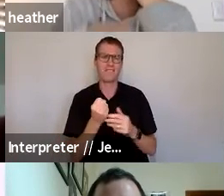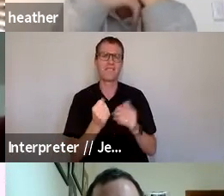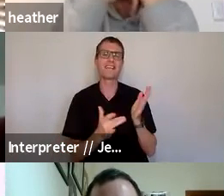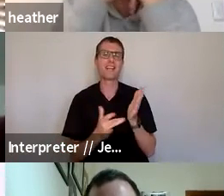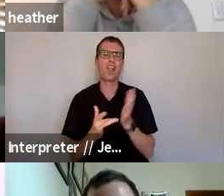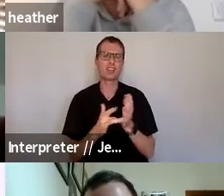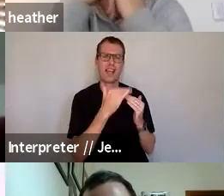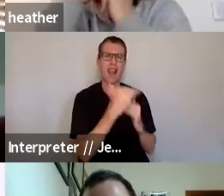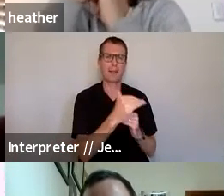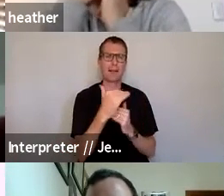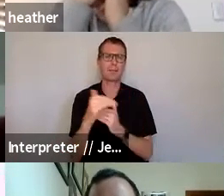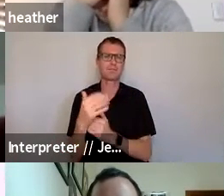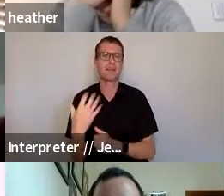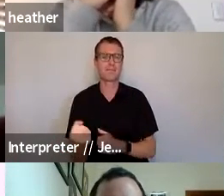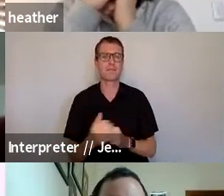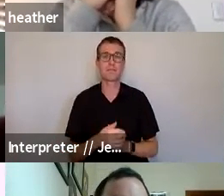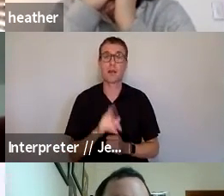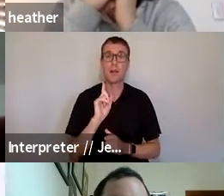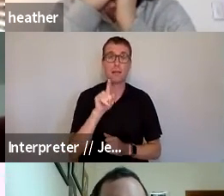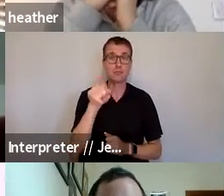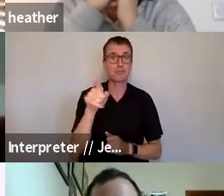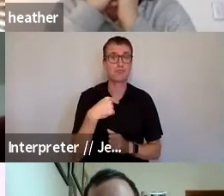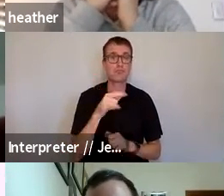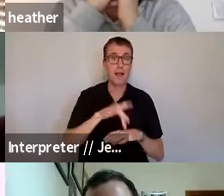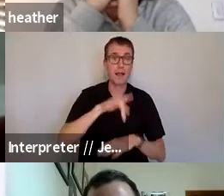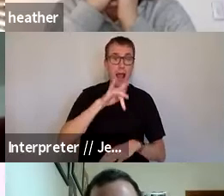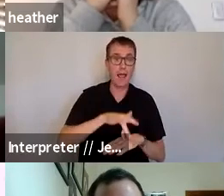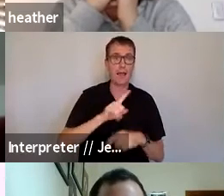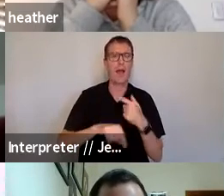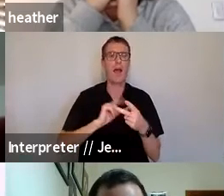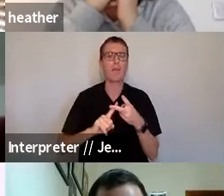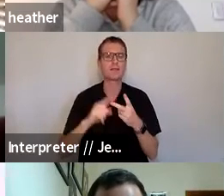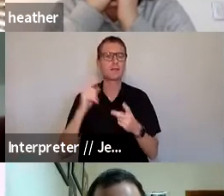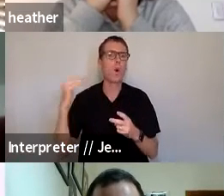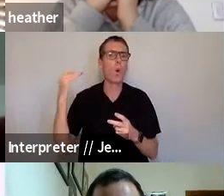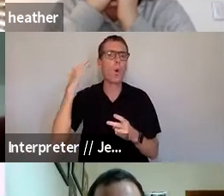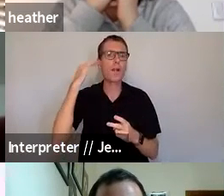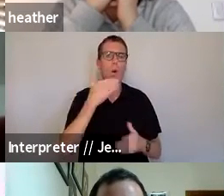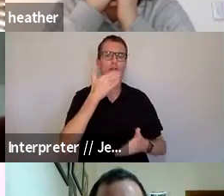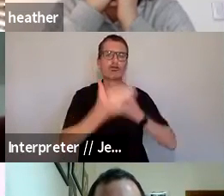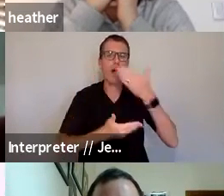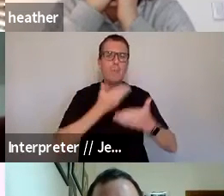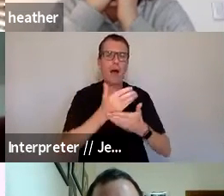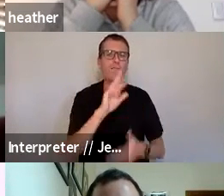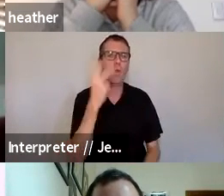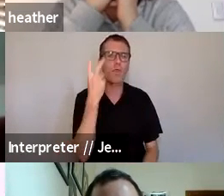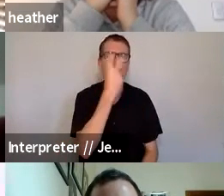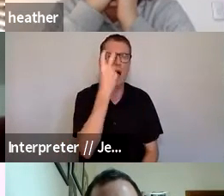like Kelly and audio describers like Nicola Owen are providing fantastic services.